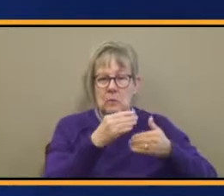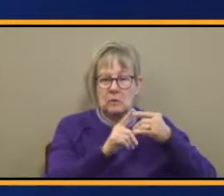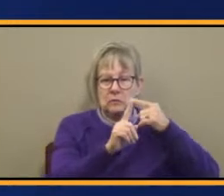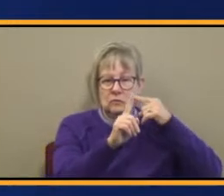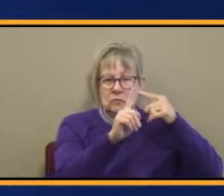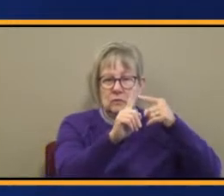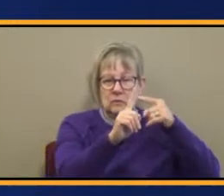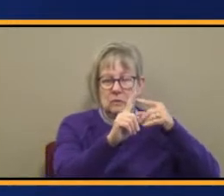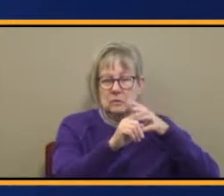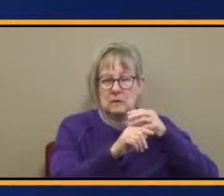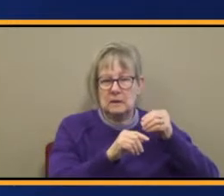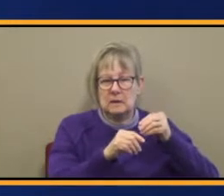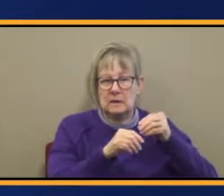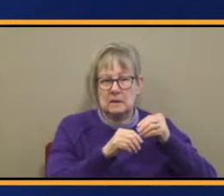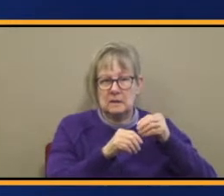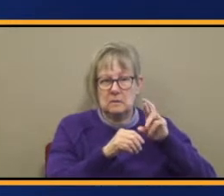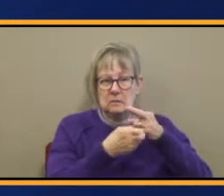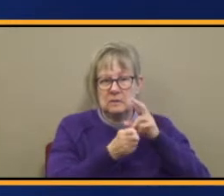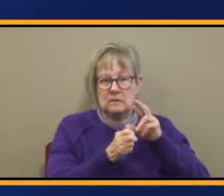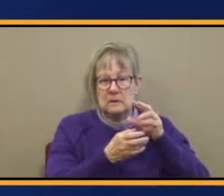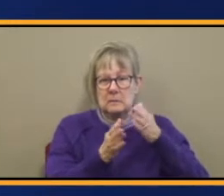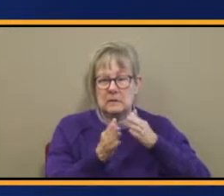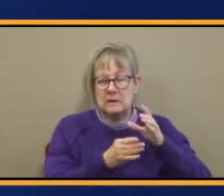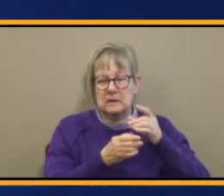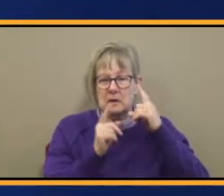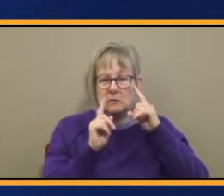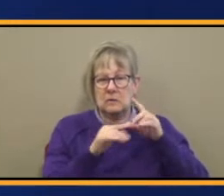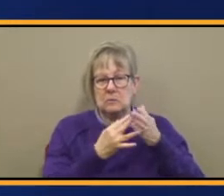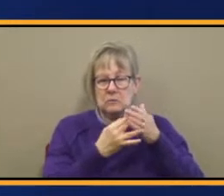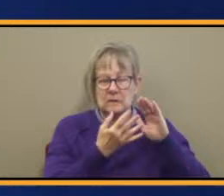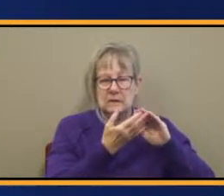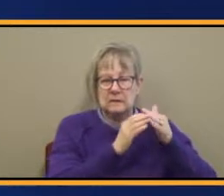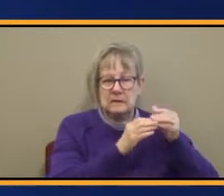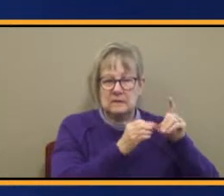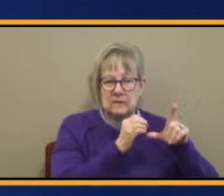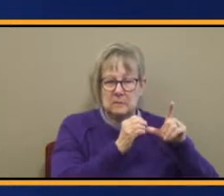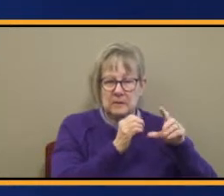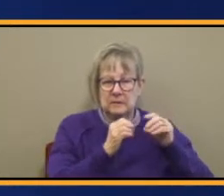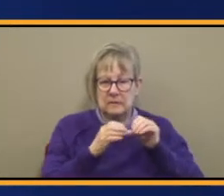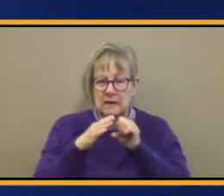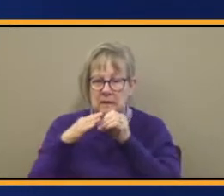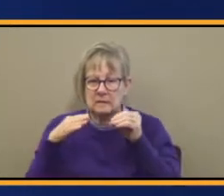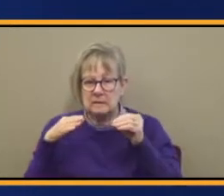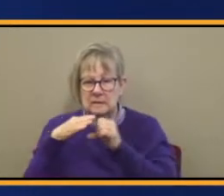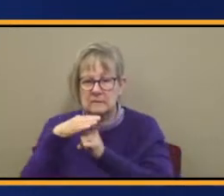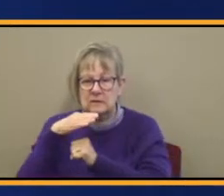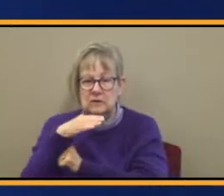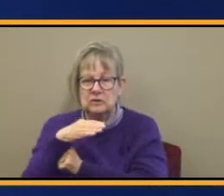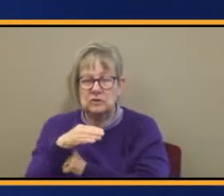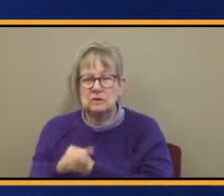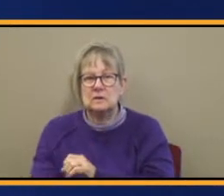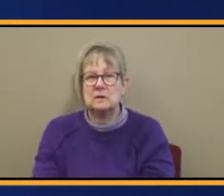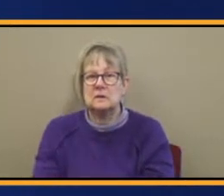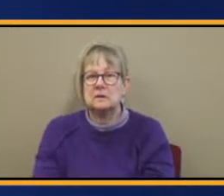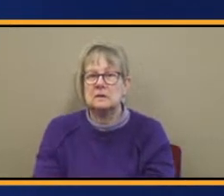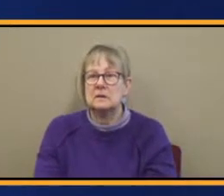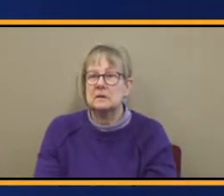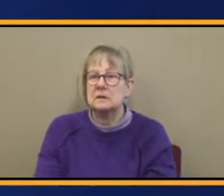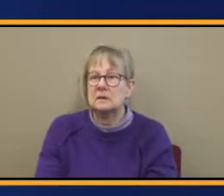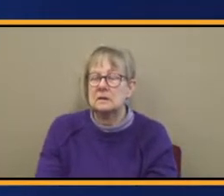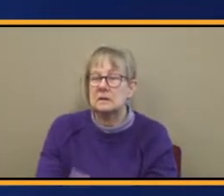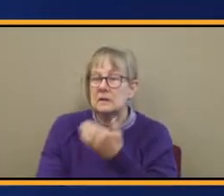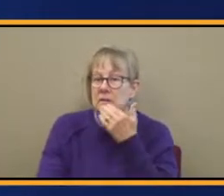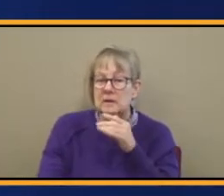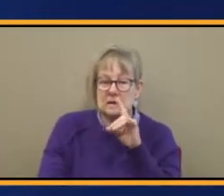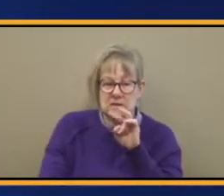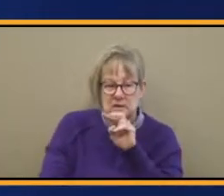American Rescue Plan Act agreement between the City of El Paso and the foundation. Good morning, sir. Good morning. Daniel